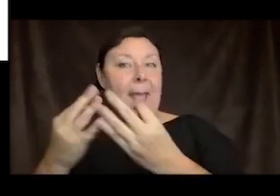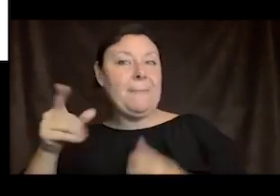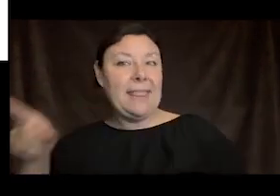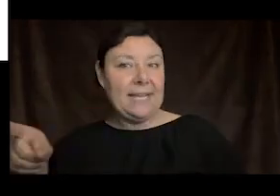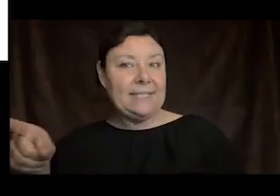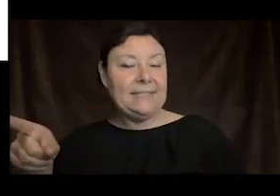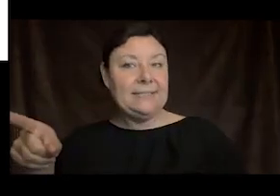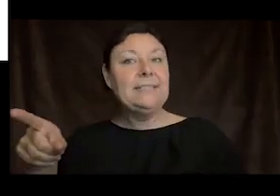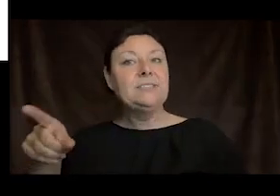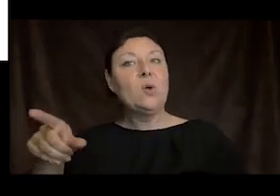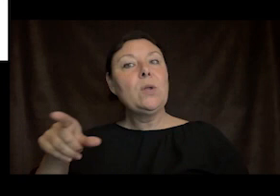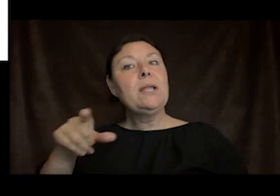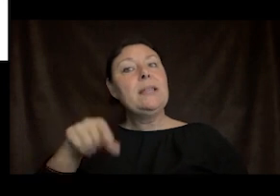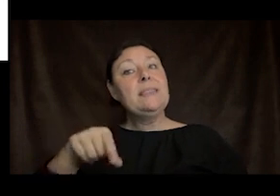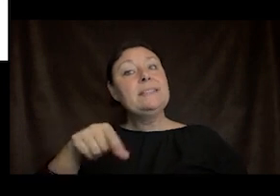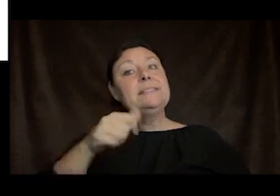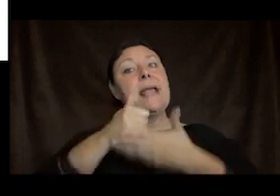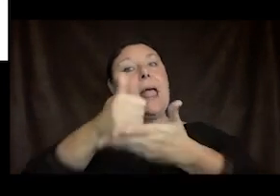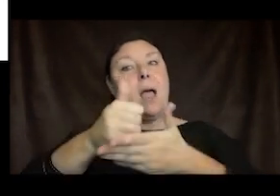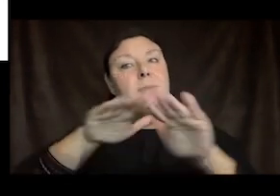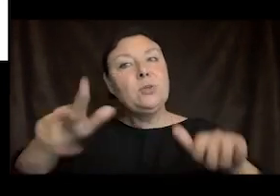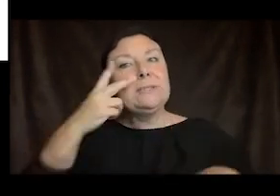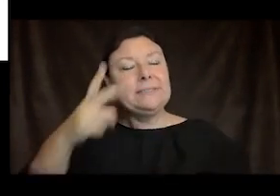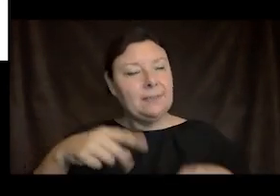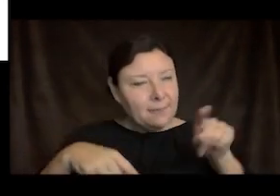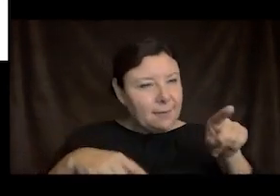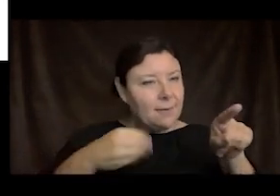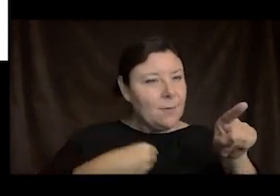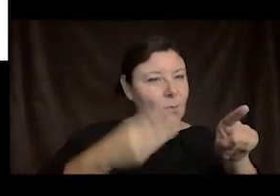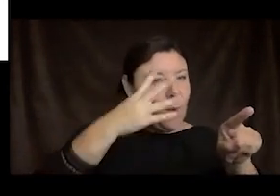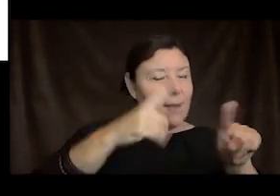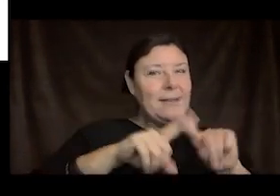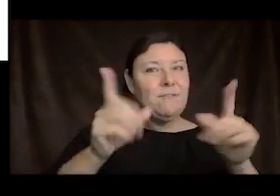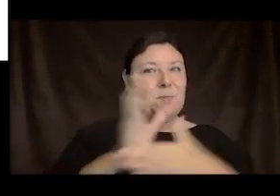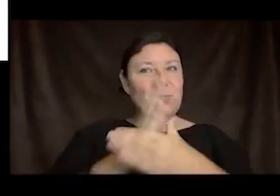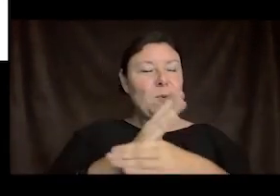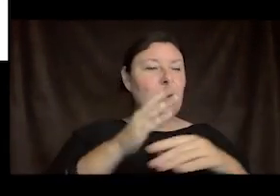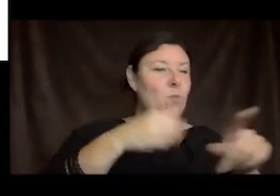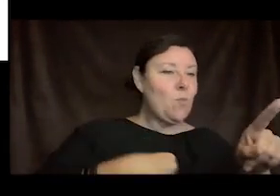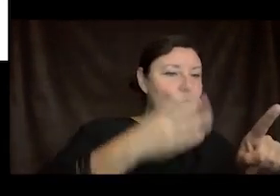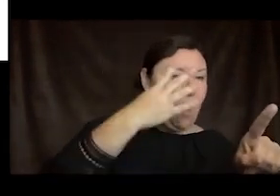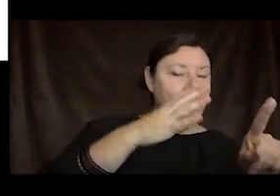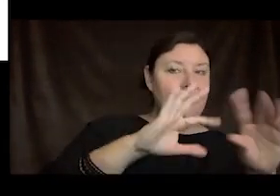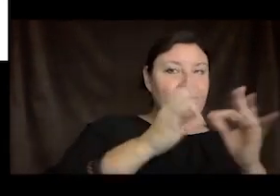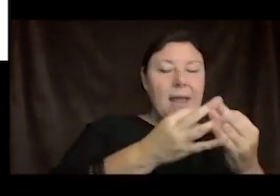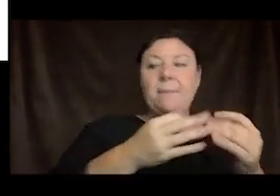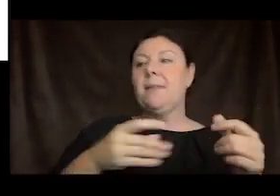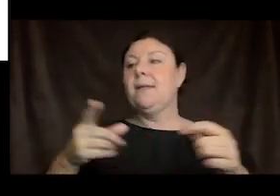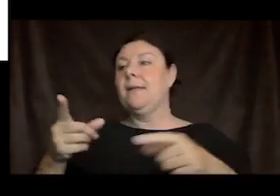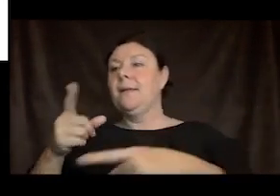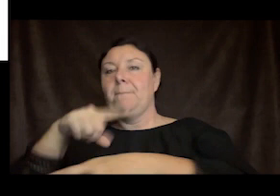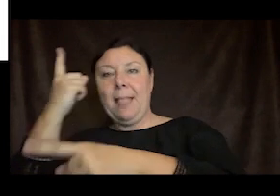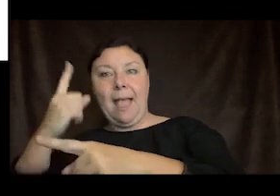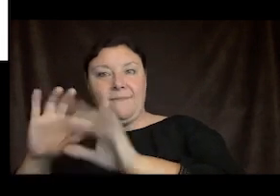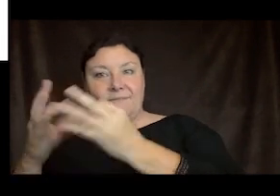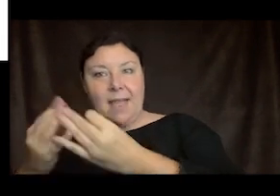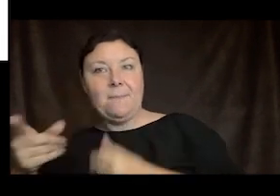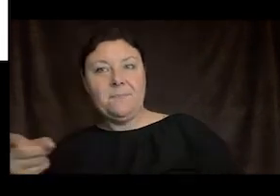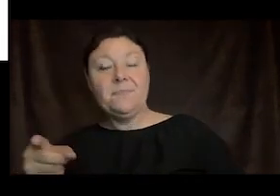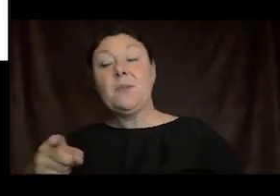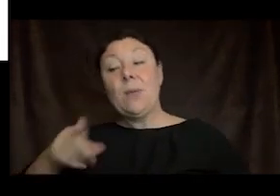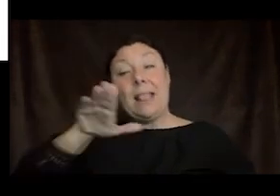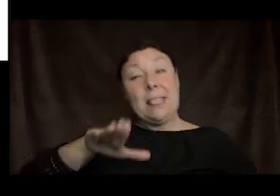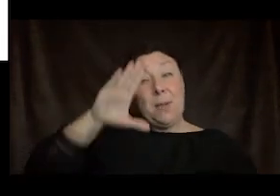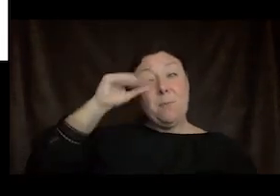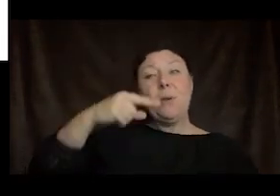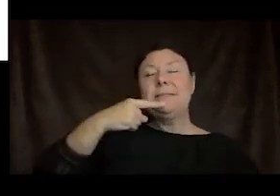is helping kids see, okay, this is what's happening in this house, and this is what's happening over here. So this little boy just starts